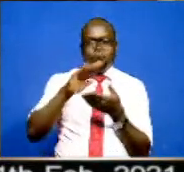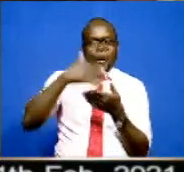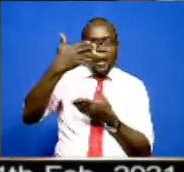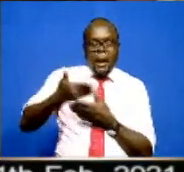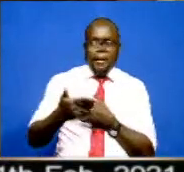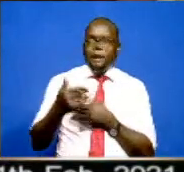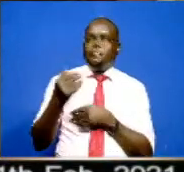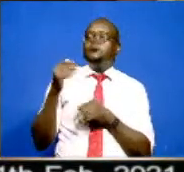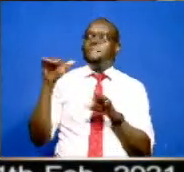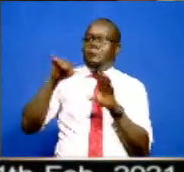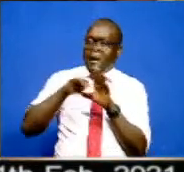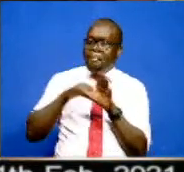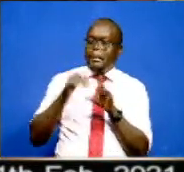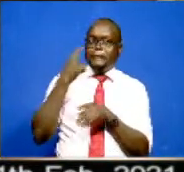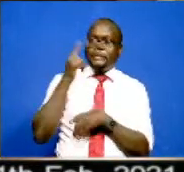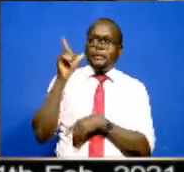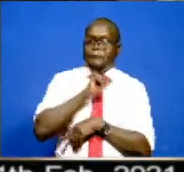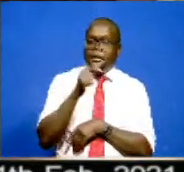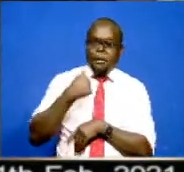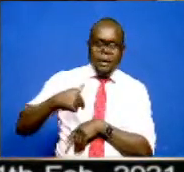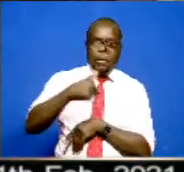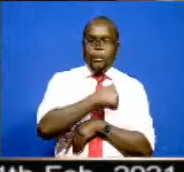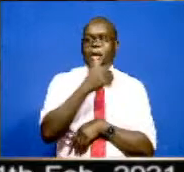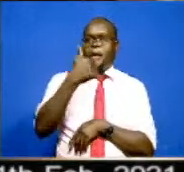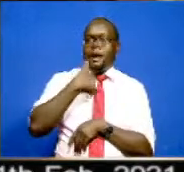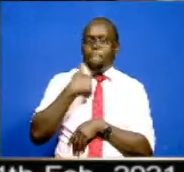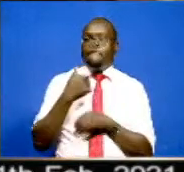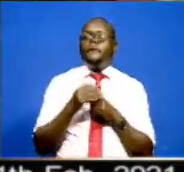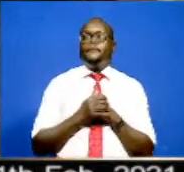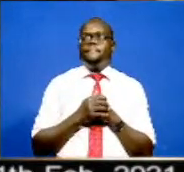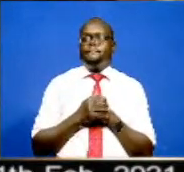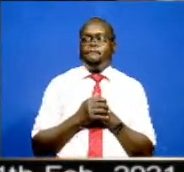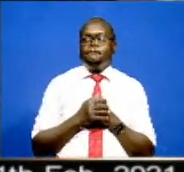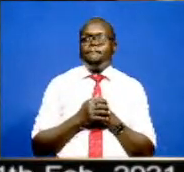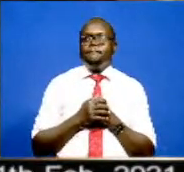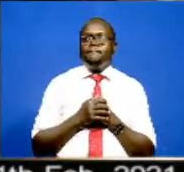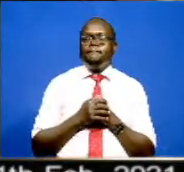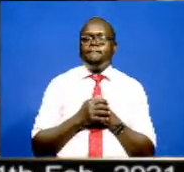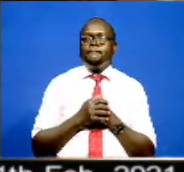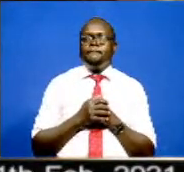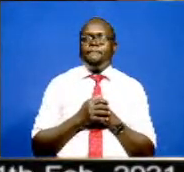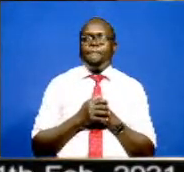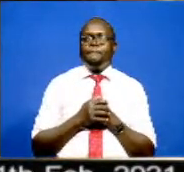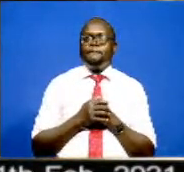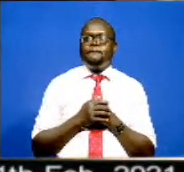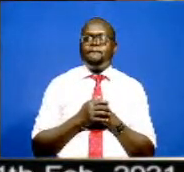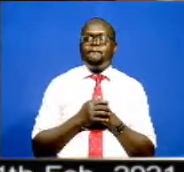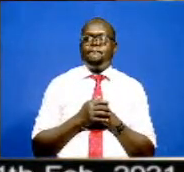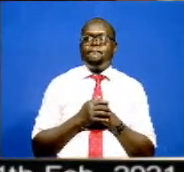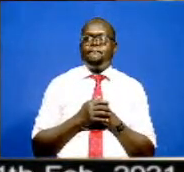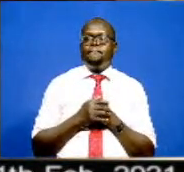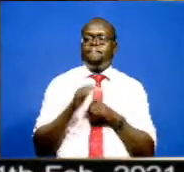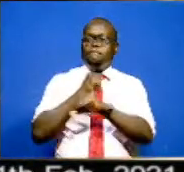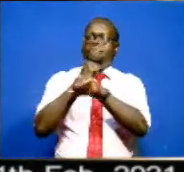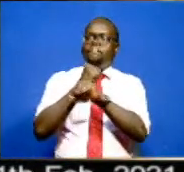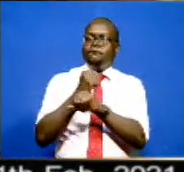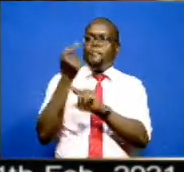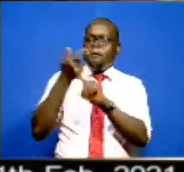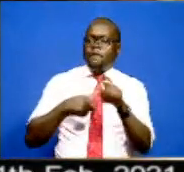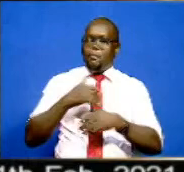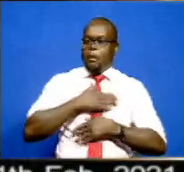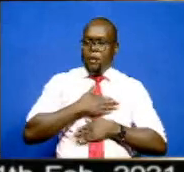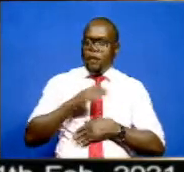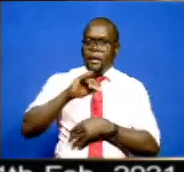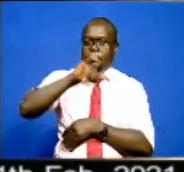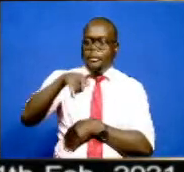who have noted that we have if you could protect me from Honorable Junet,